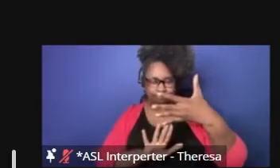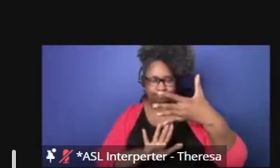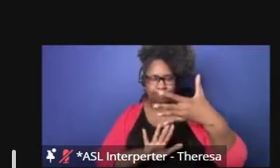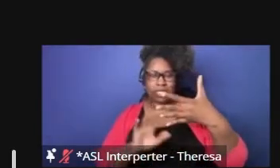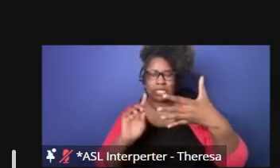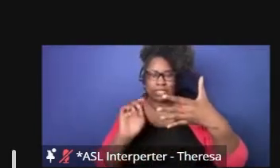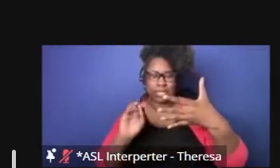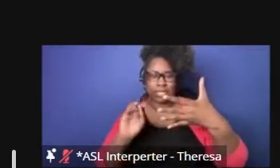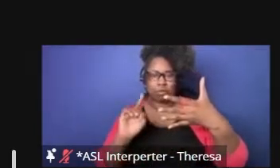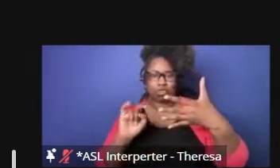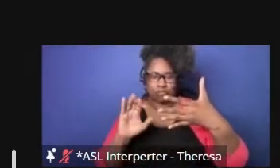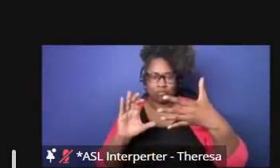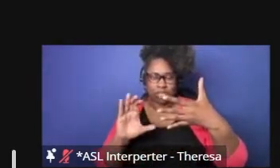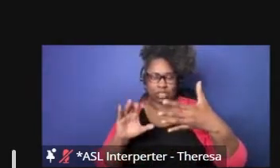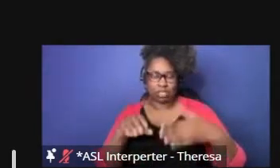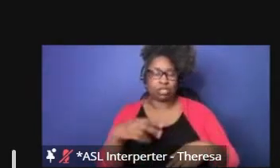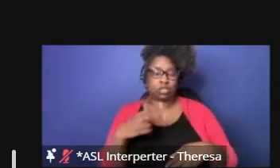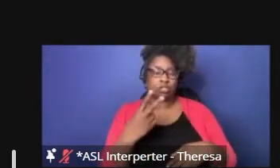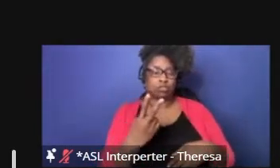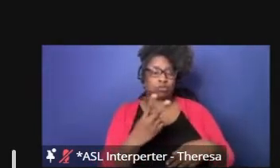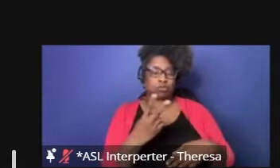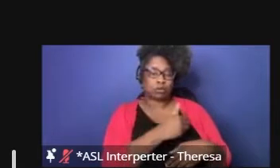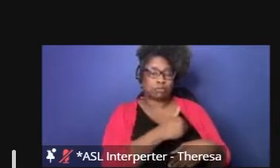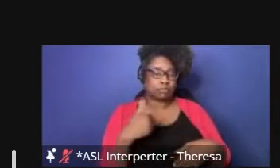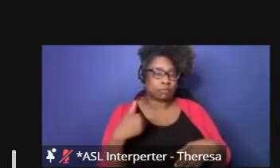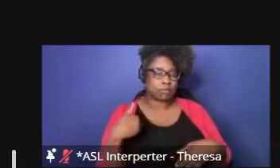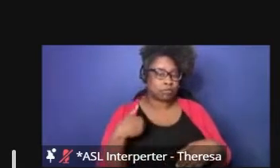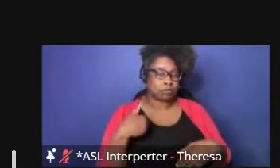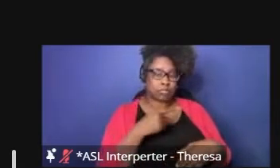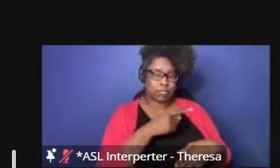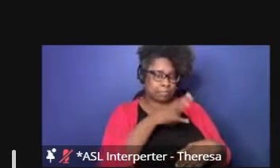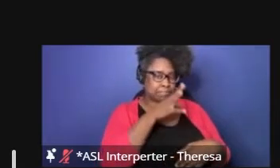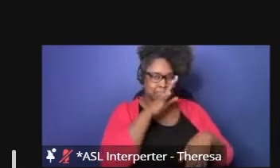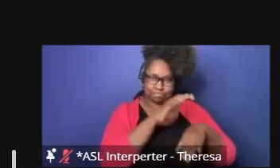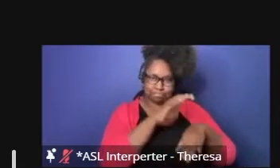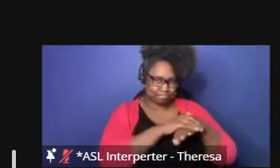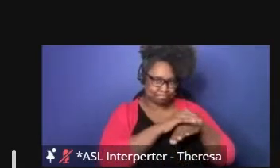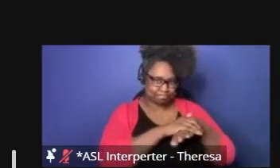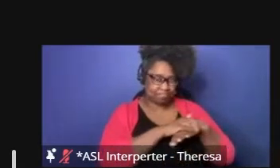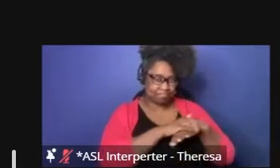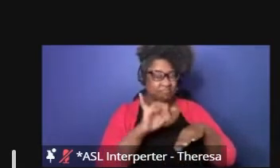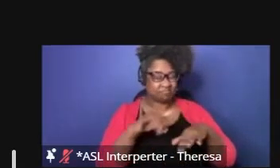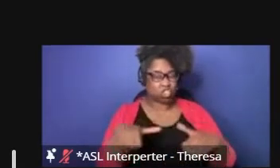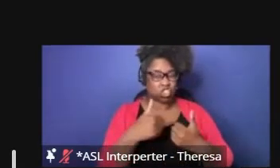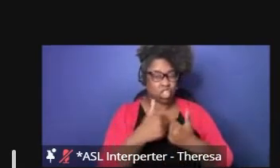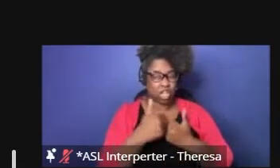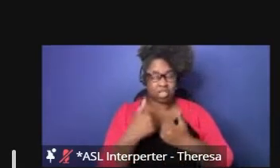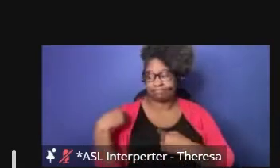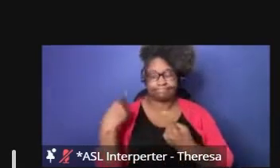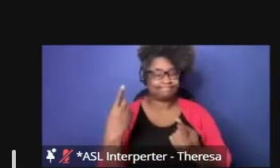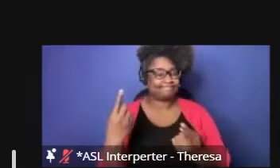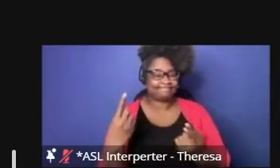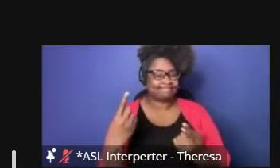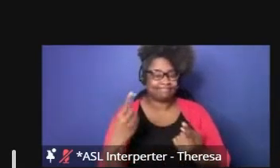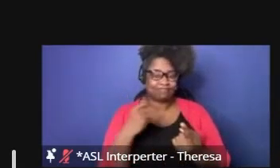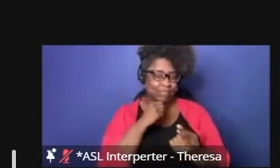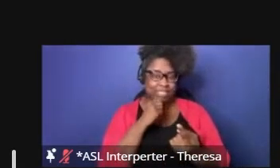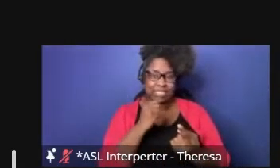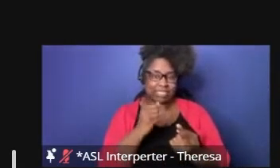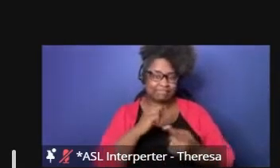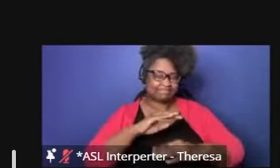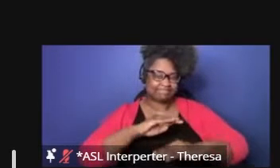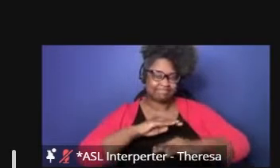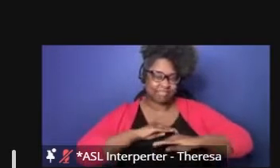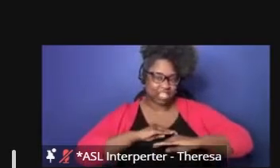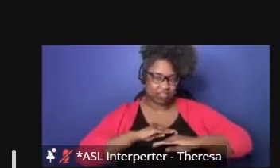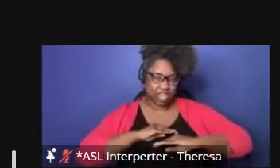non-English speaking members, which is a challenge for us. We have not done a good job, especially in some of the district work. I think our schools do a much better